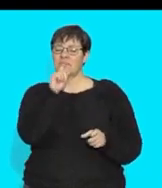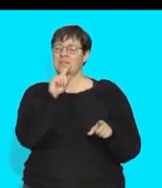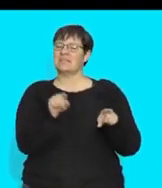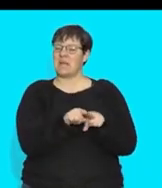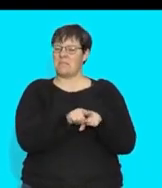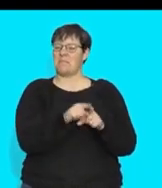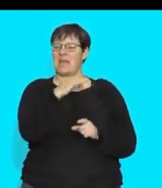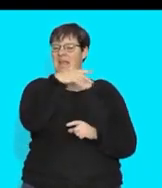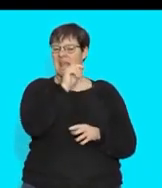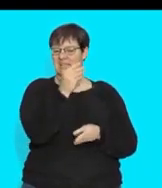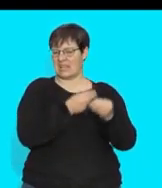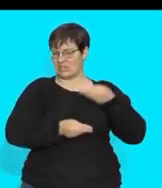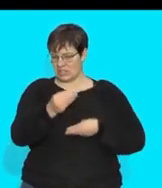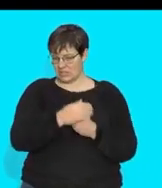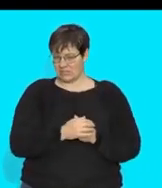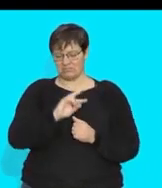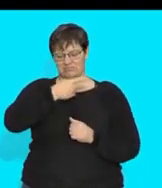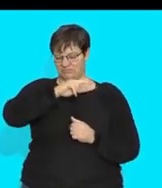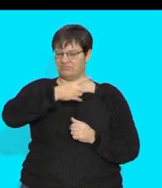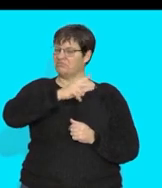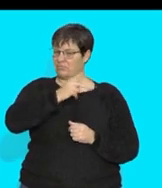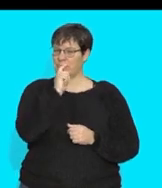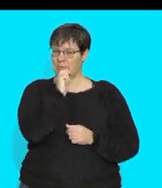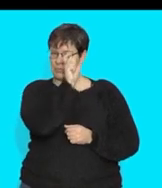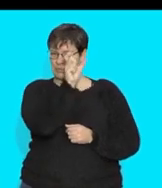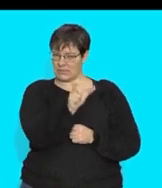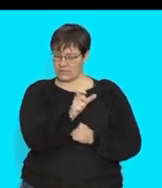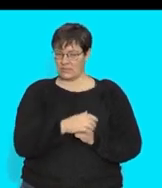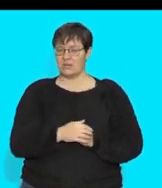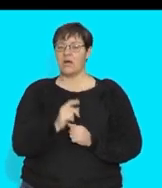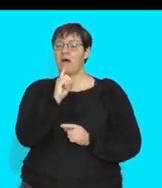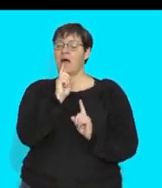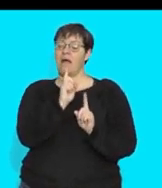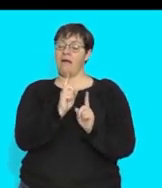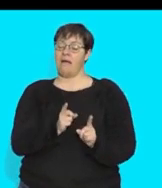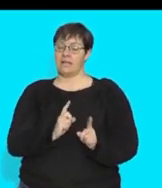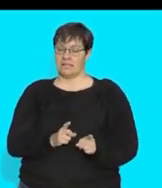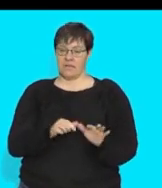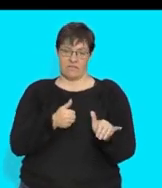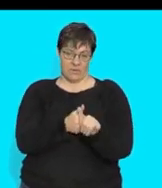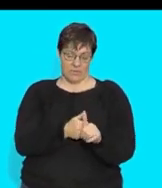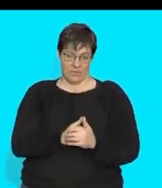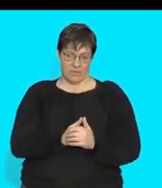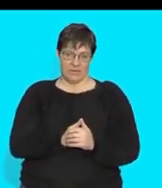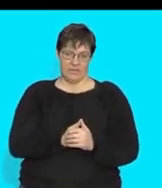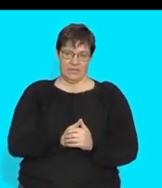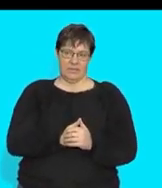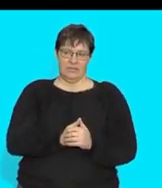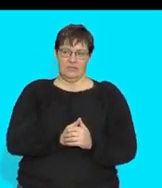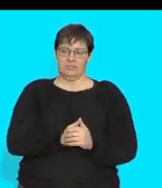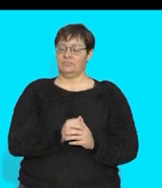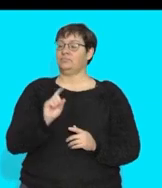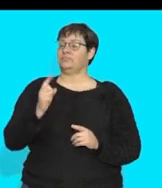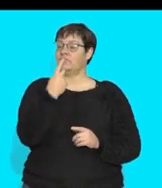it, the 2 terms, differently. Answer the questions that follow. Right, so first